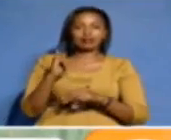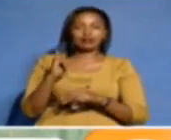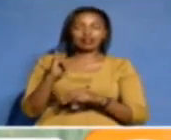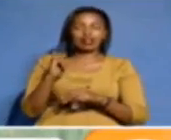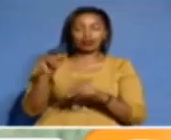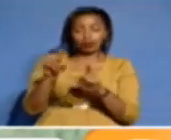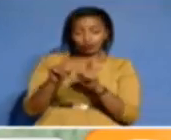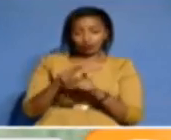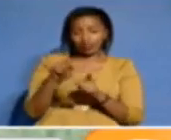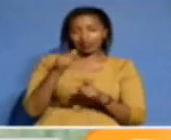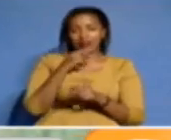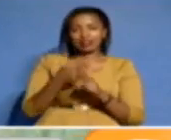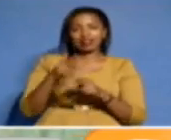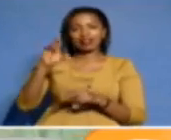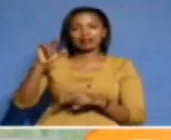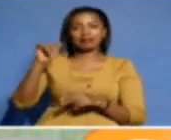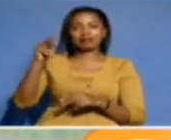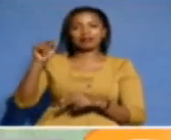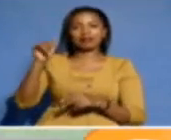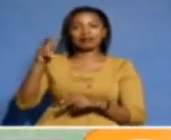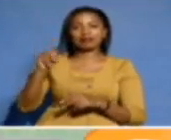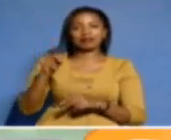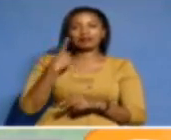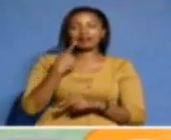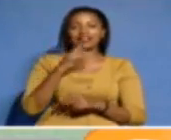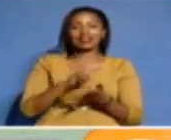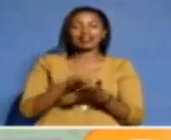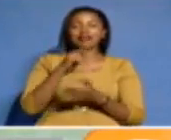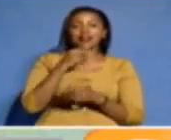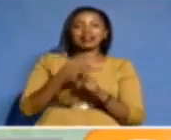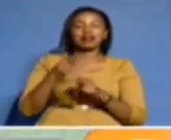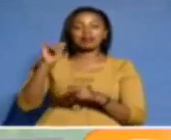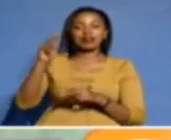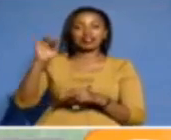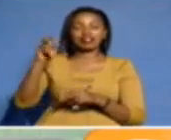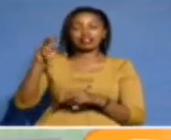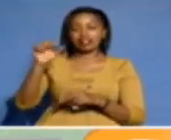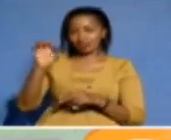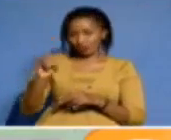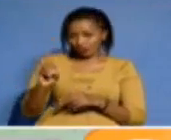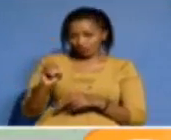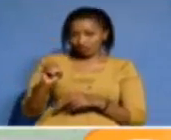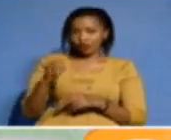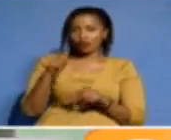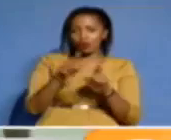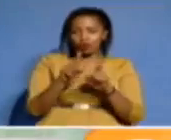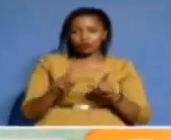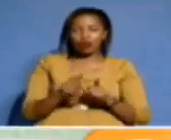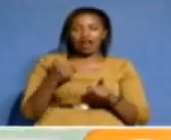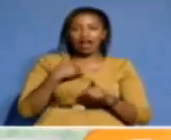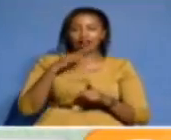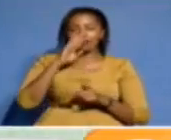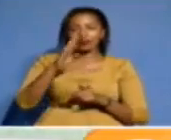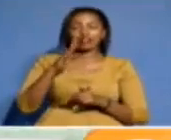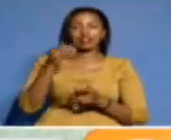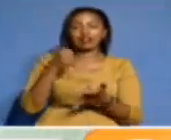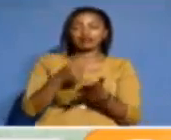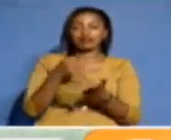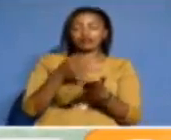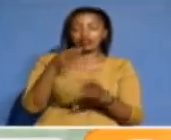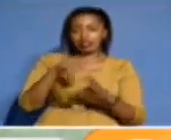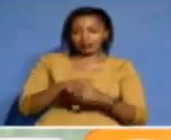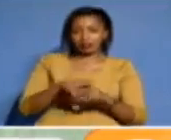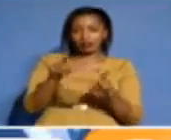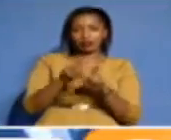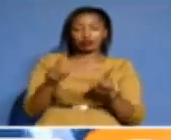Clinton Kisiavuki from Nakumat FC, and Benson Amianda, formerly of Ushuru FC, have also been acquired. The bankers already